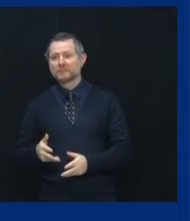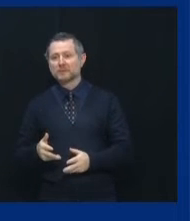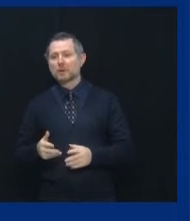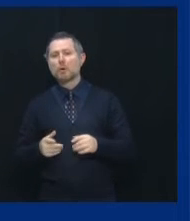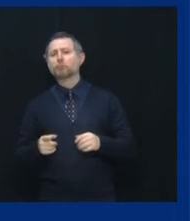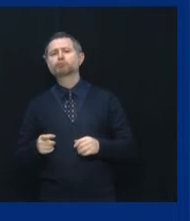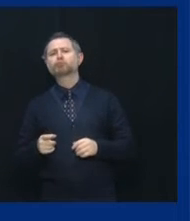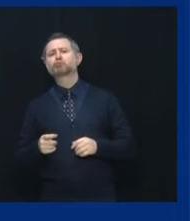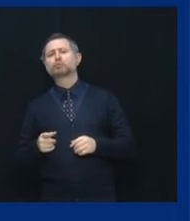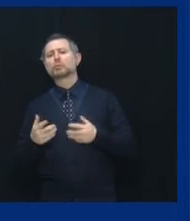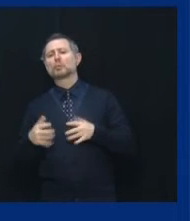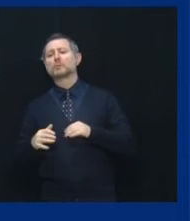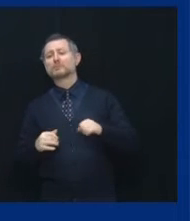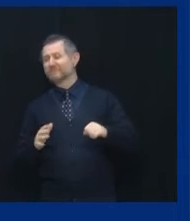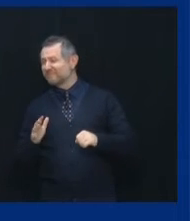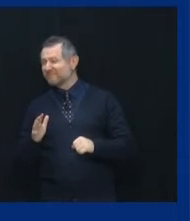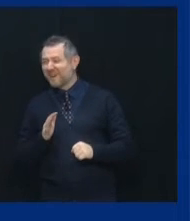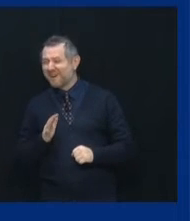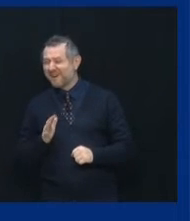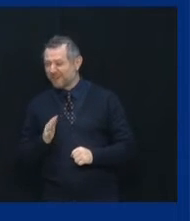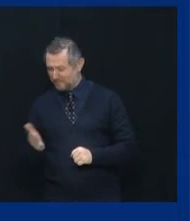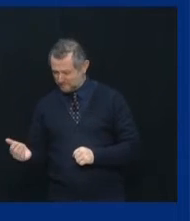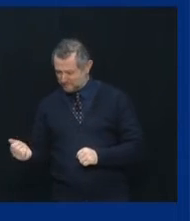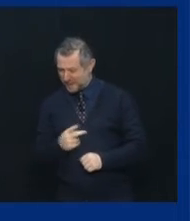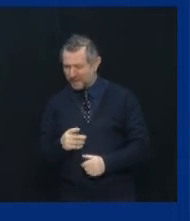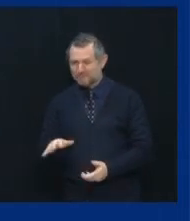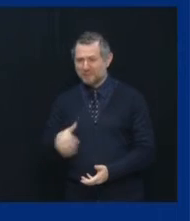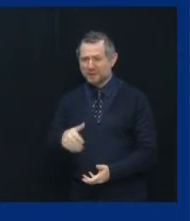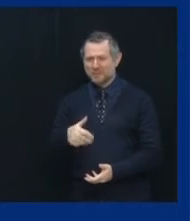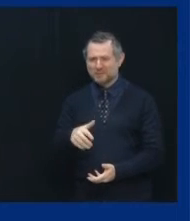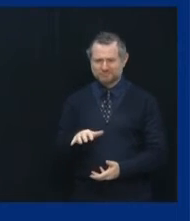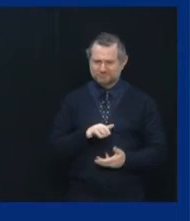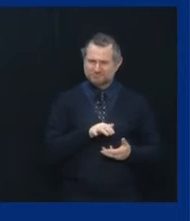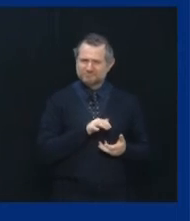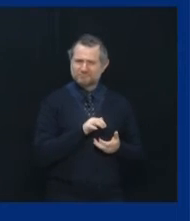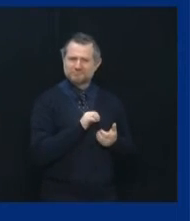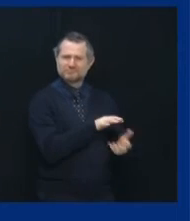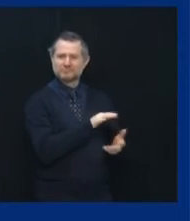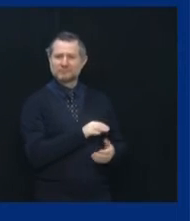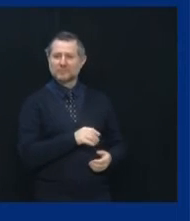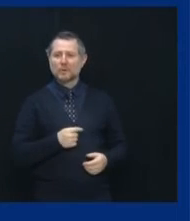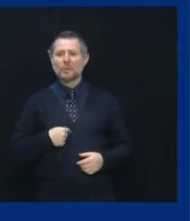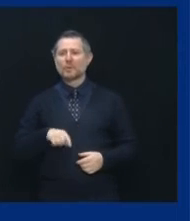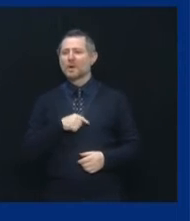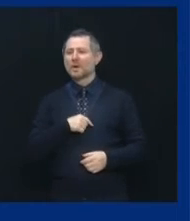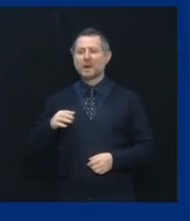great. Then we'll use that because we're not halfway there.